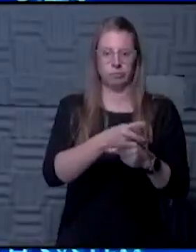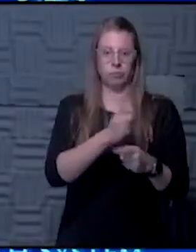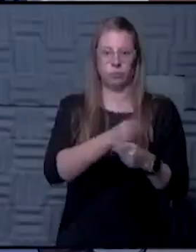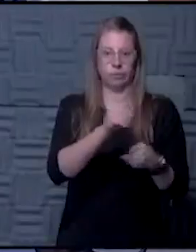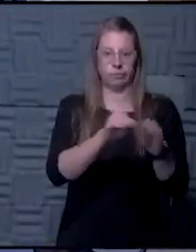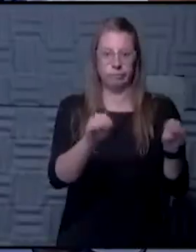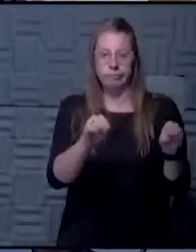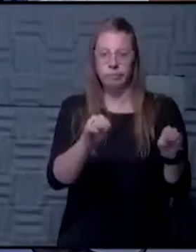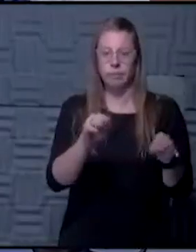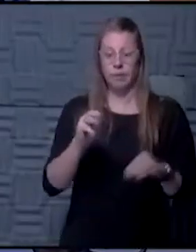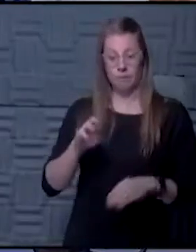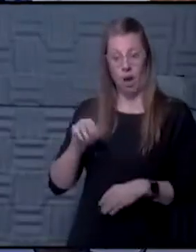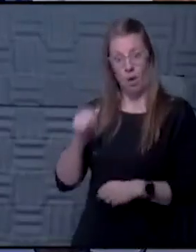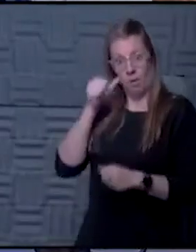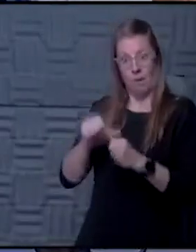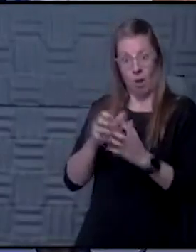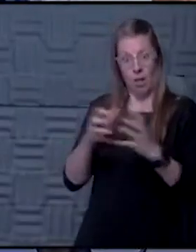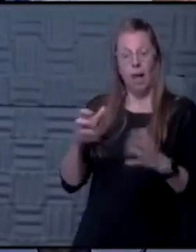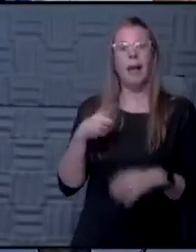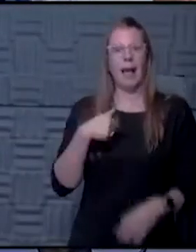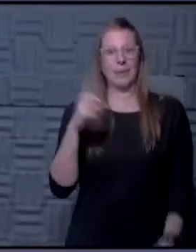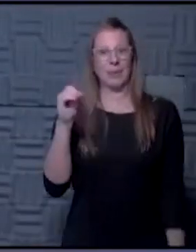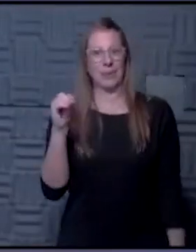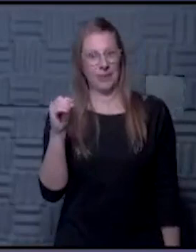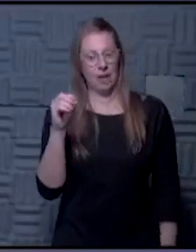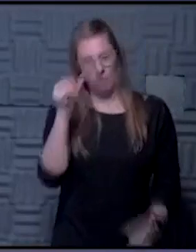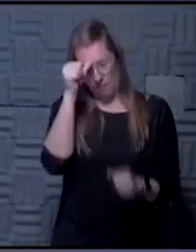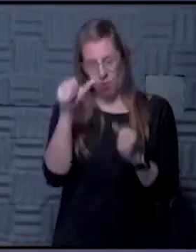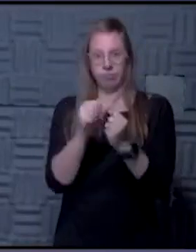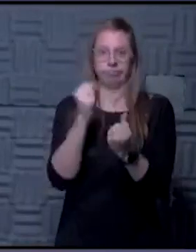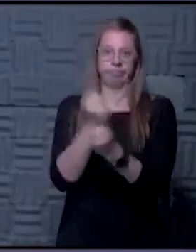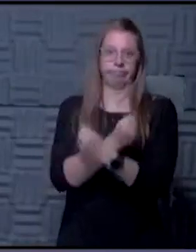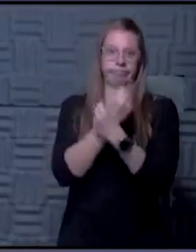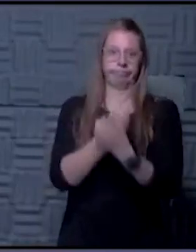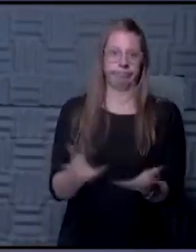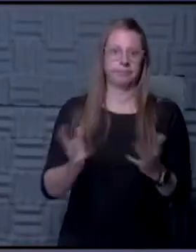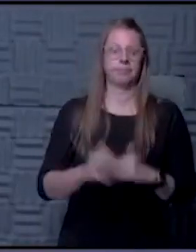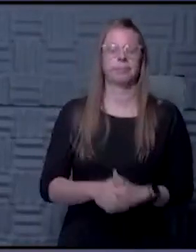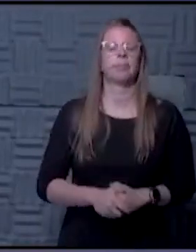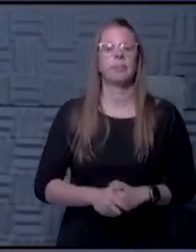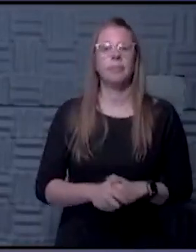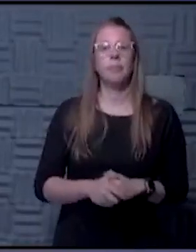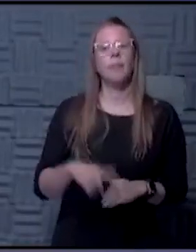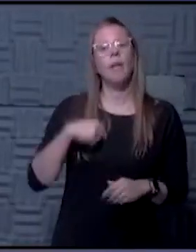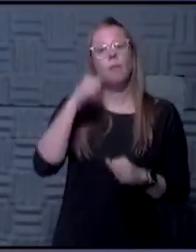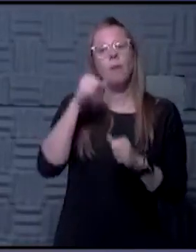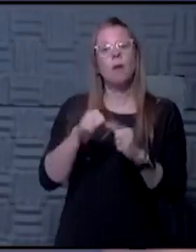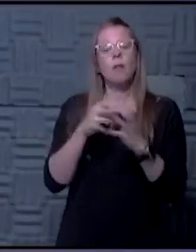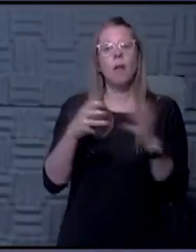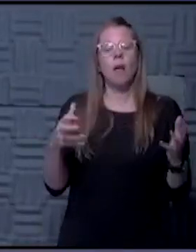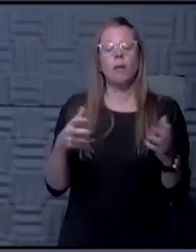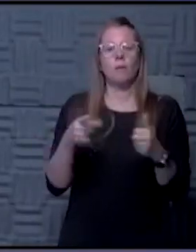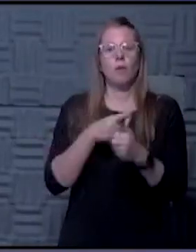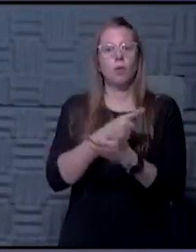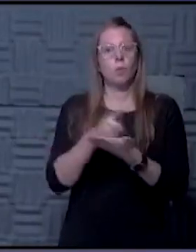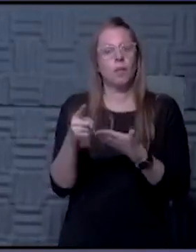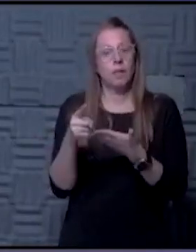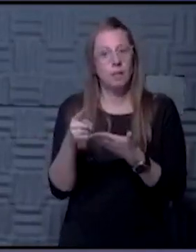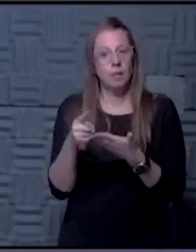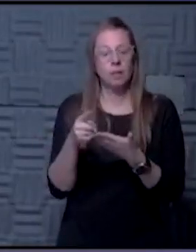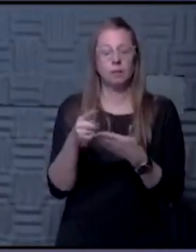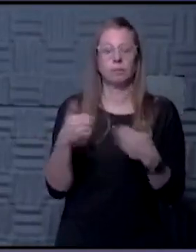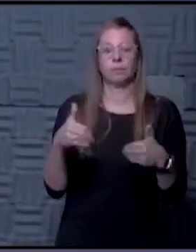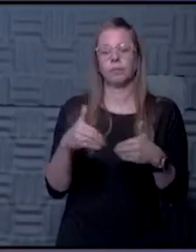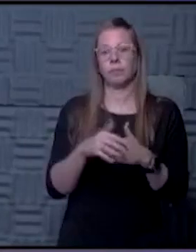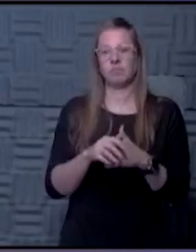much? I do. Remember it all. I just remember a lot, like the first week of just a